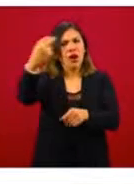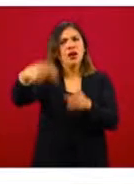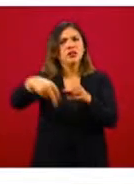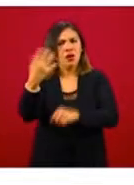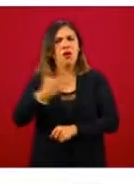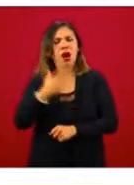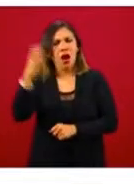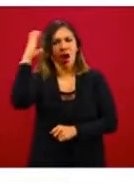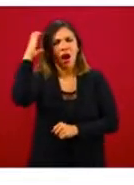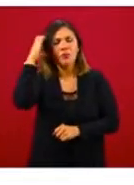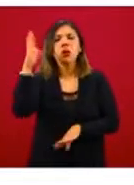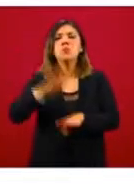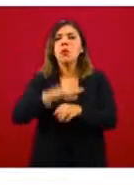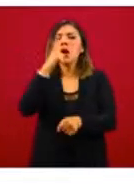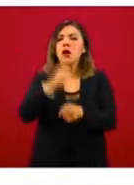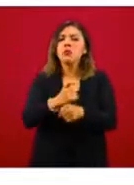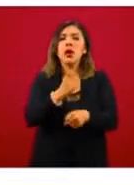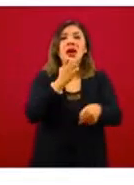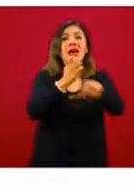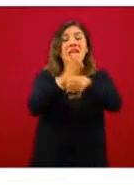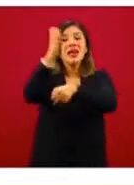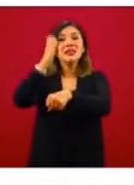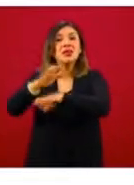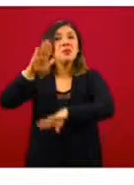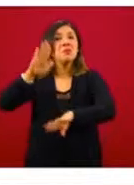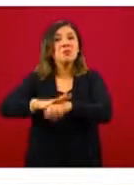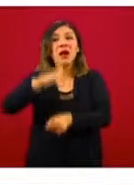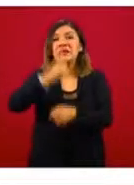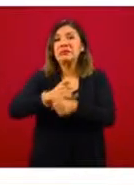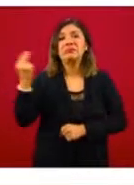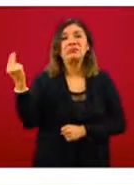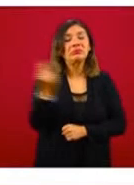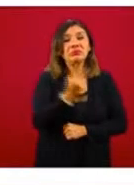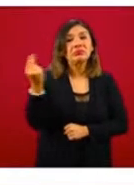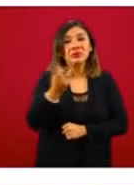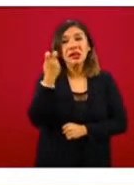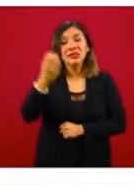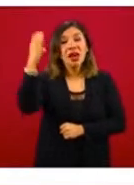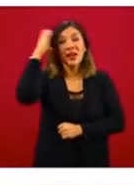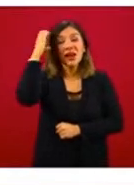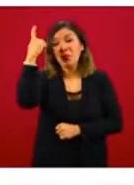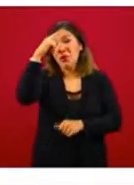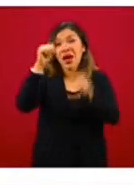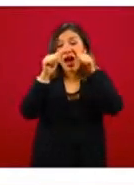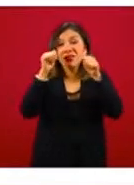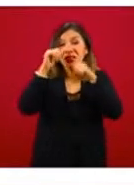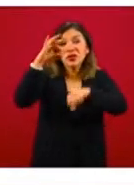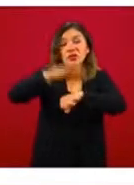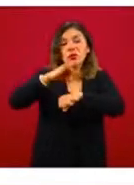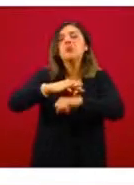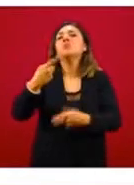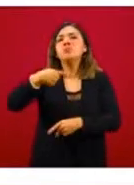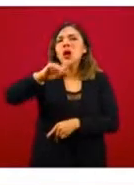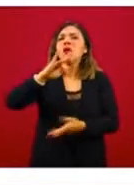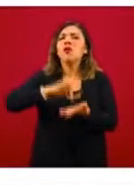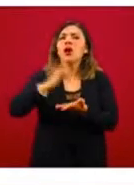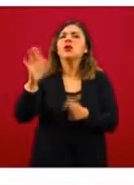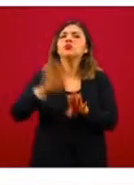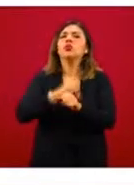greater availability for beds, especially in states that have a high demand for this type of medical